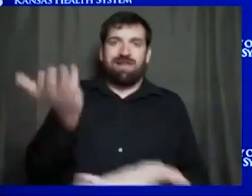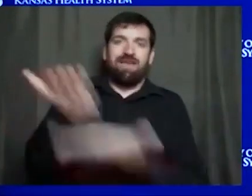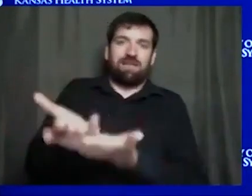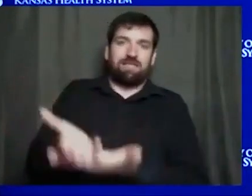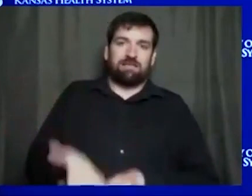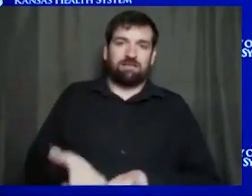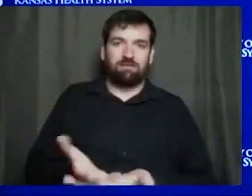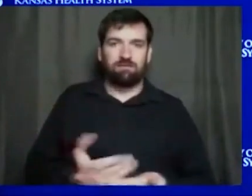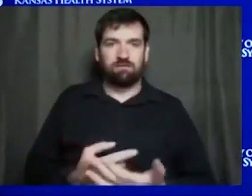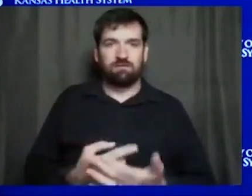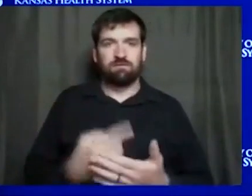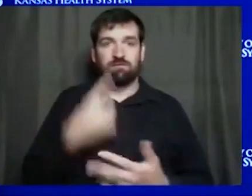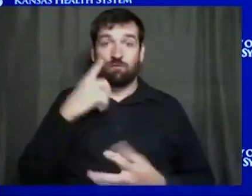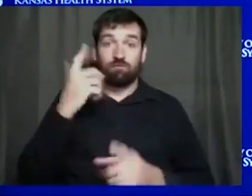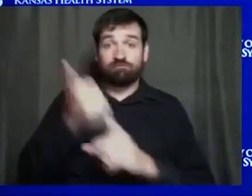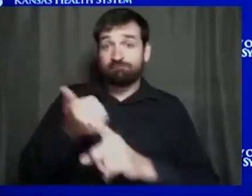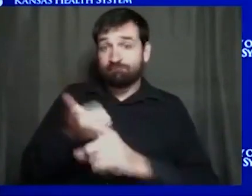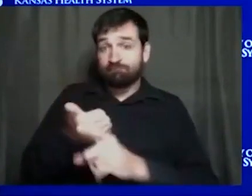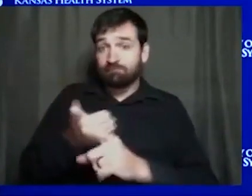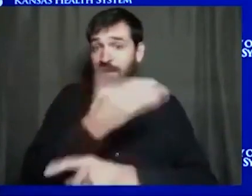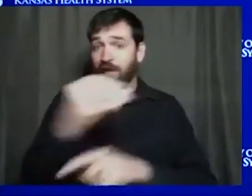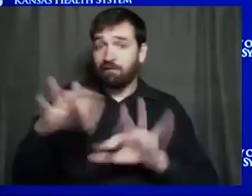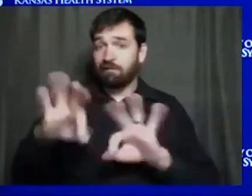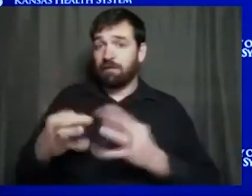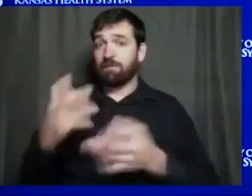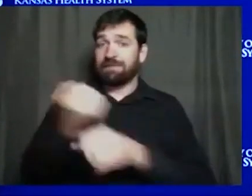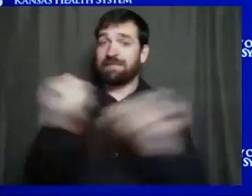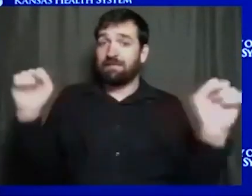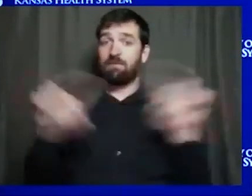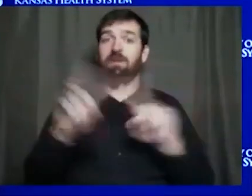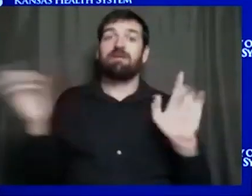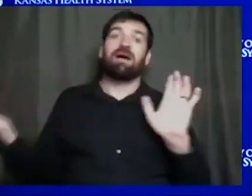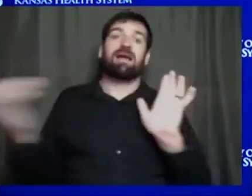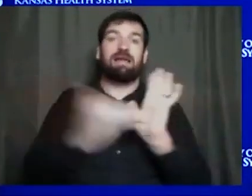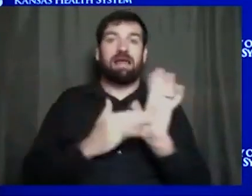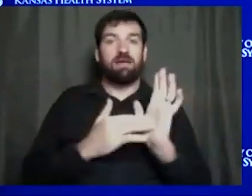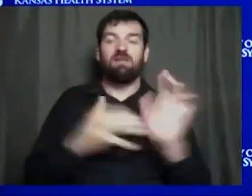your family safe. But again, there is full